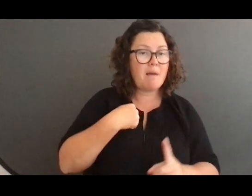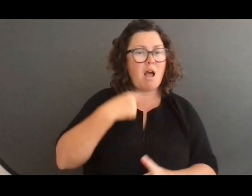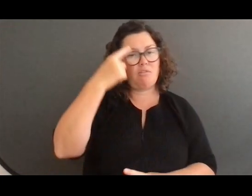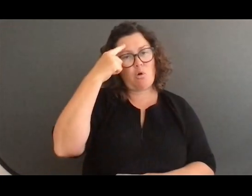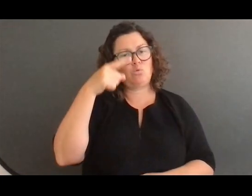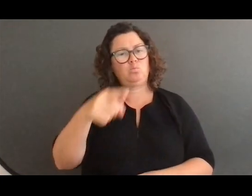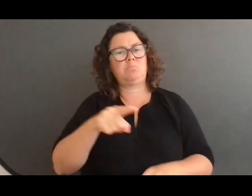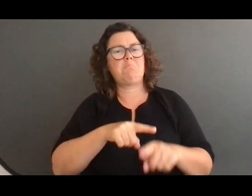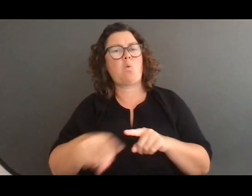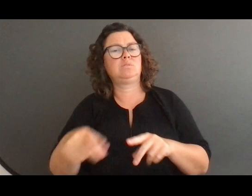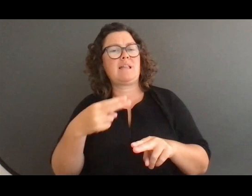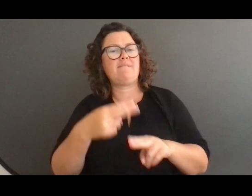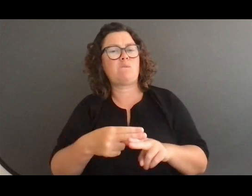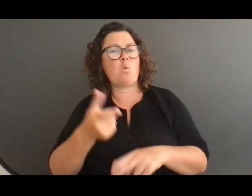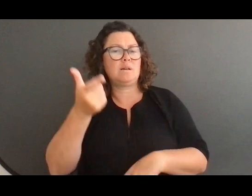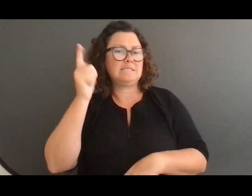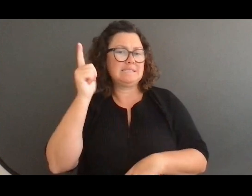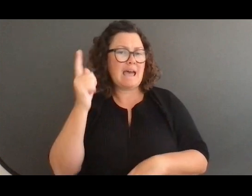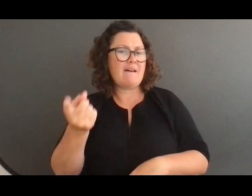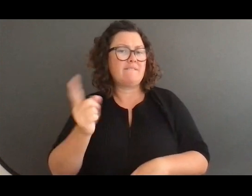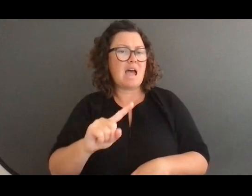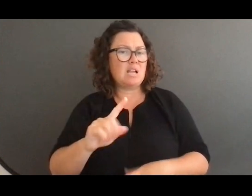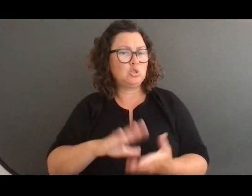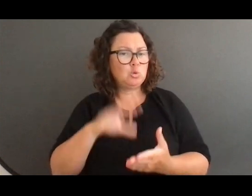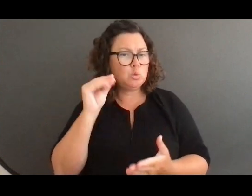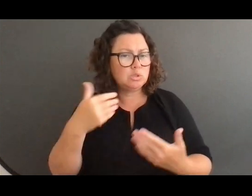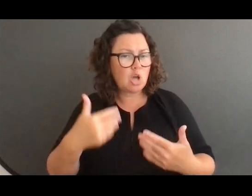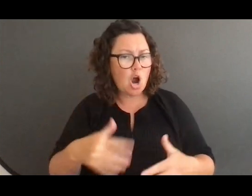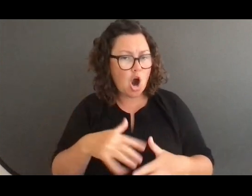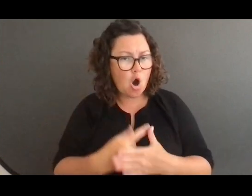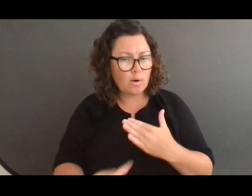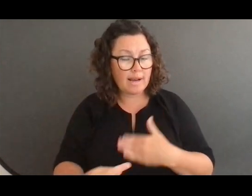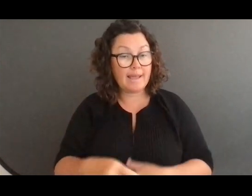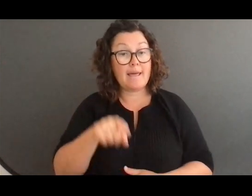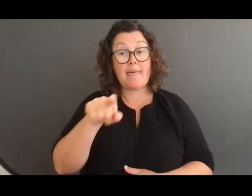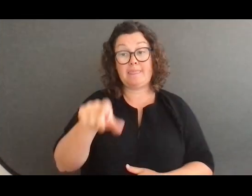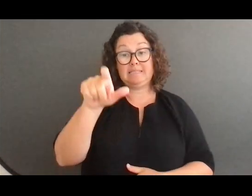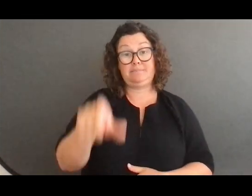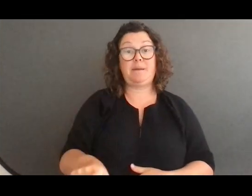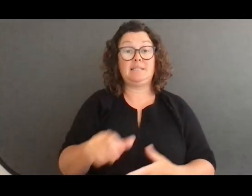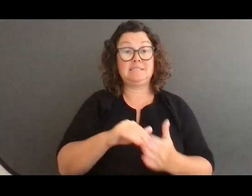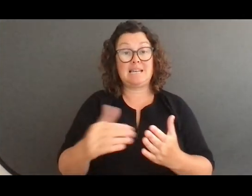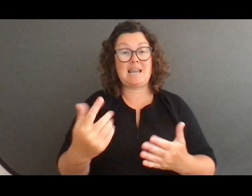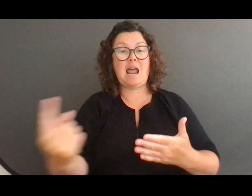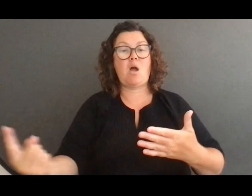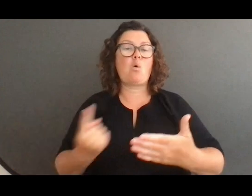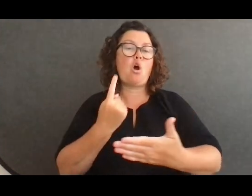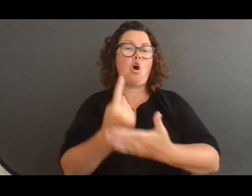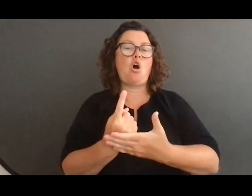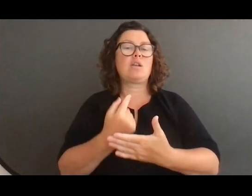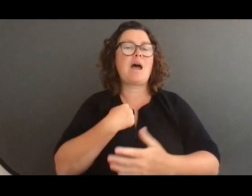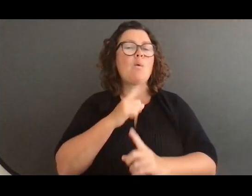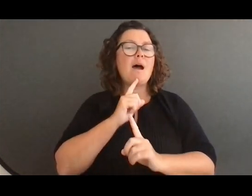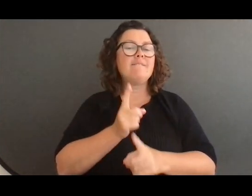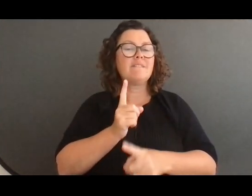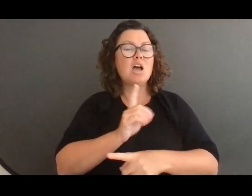Marama is now on our community advisory board. So the important thing here is the perception of the space. RAMP is a white cube, shorthand for a